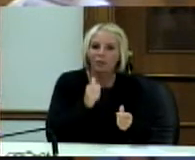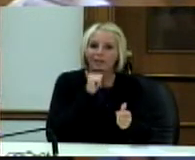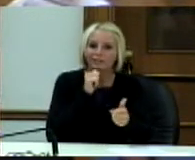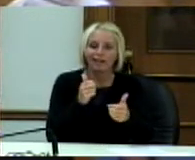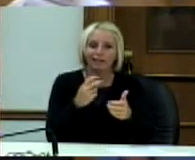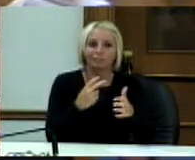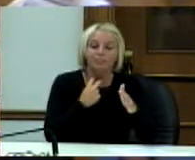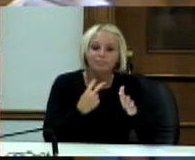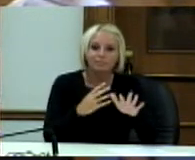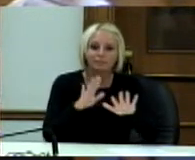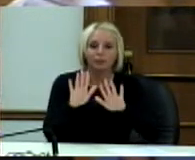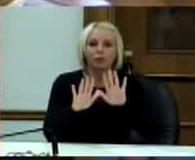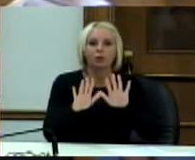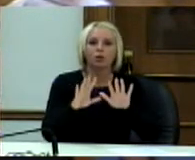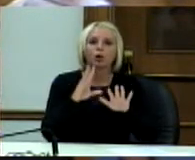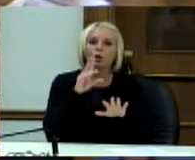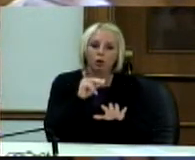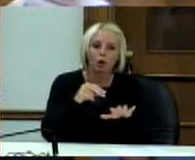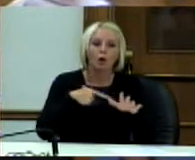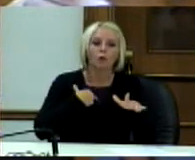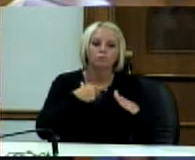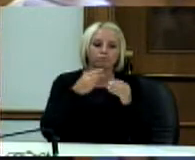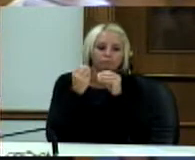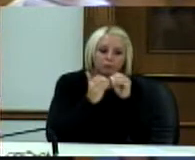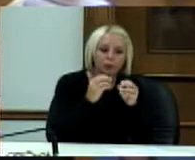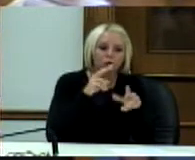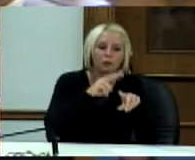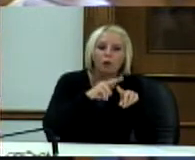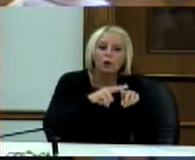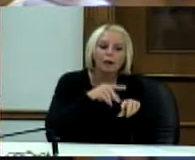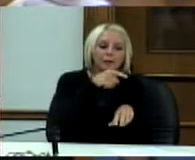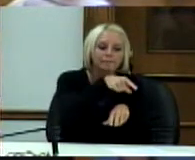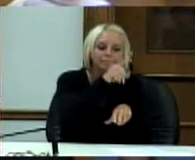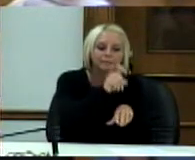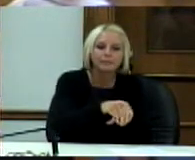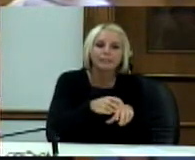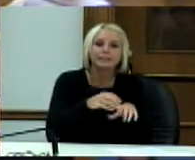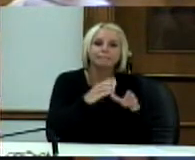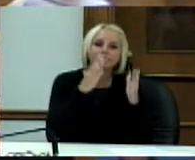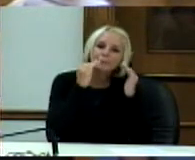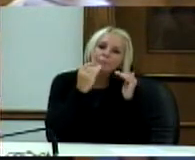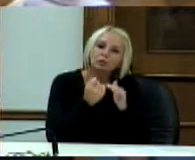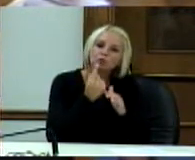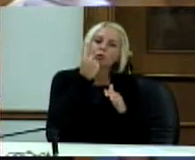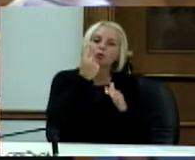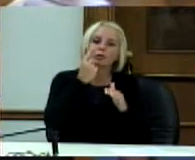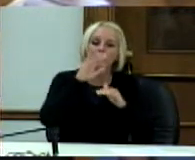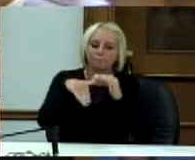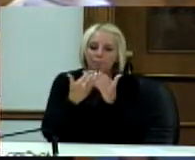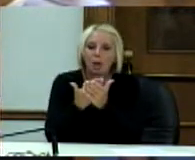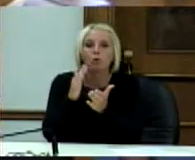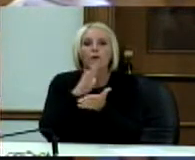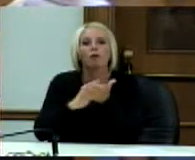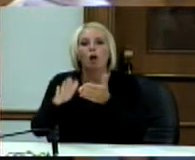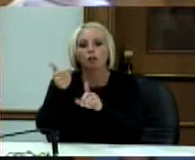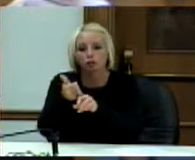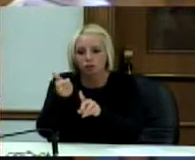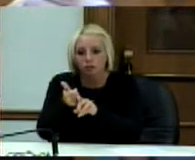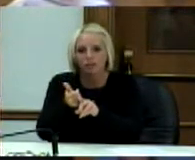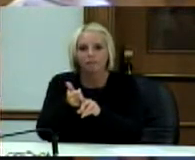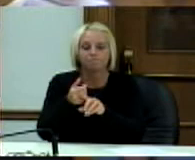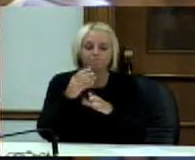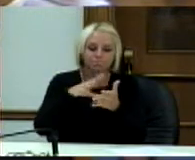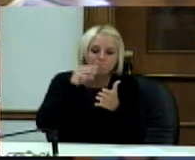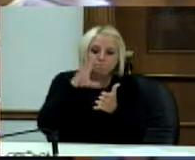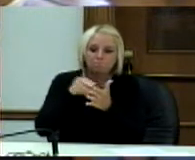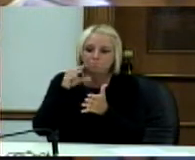not disjointed, so they'd be learning the vocabulary that they need to that they'd be expected to understand once they got to the college. They'd learn